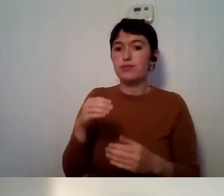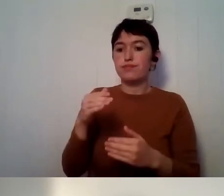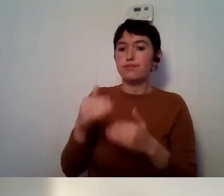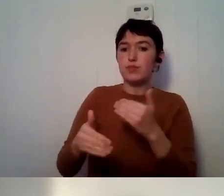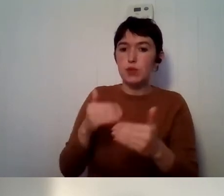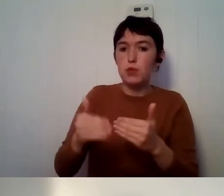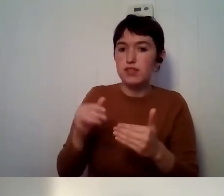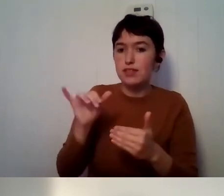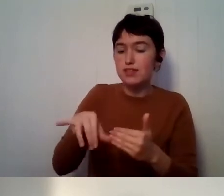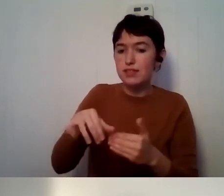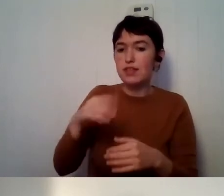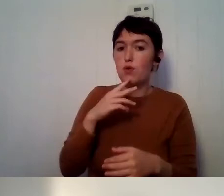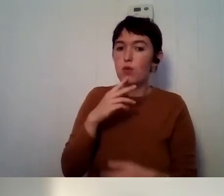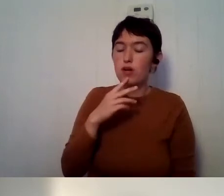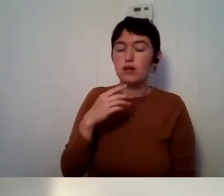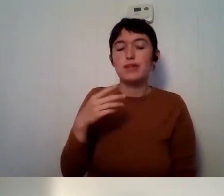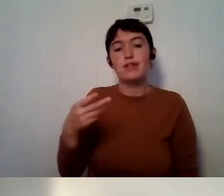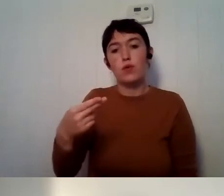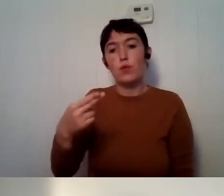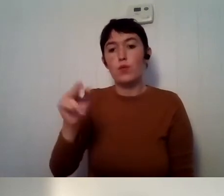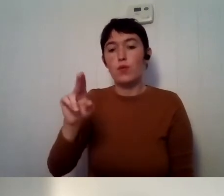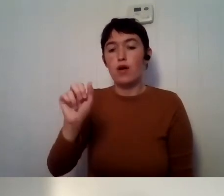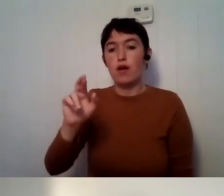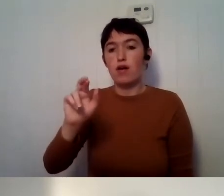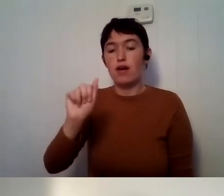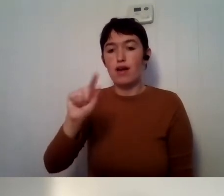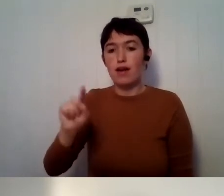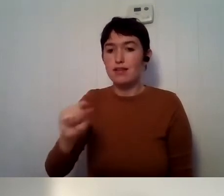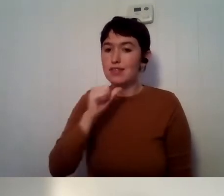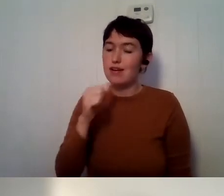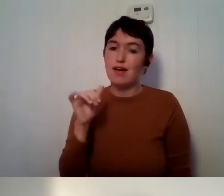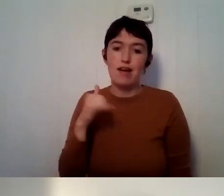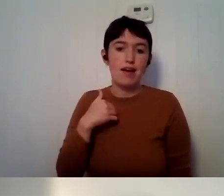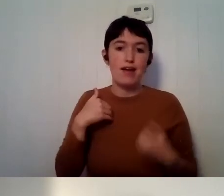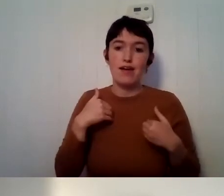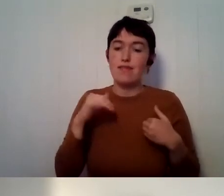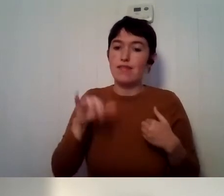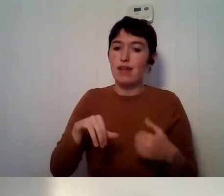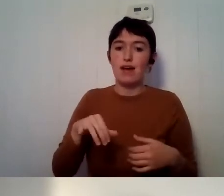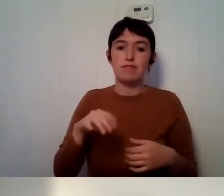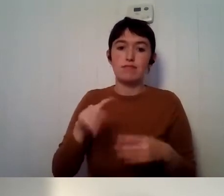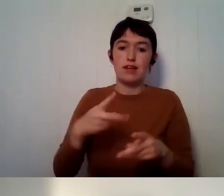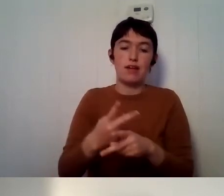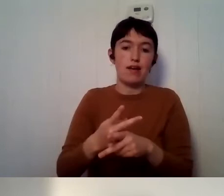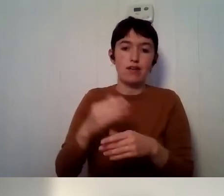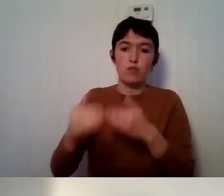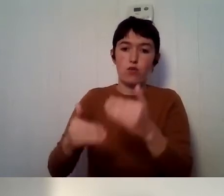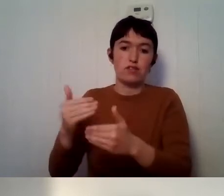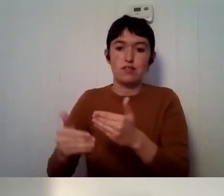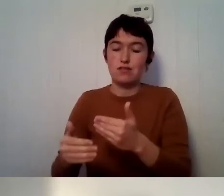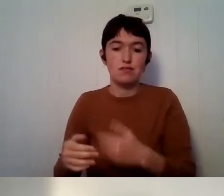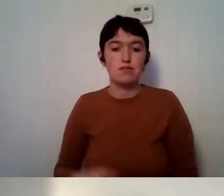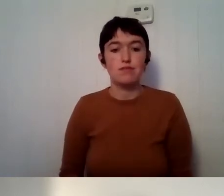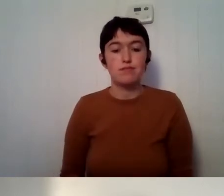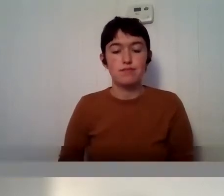do that in Juarez. And so it continues to be a threat, and it's getting worse in that particular location. That's wild. Yeah,